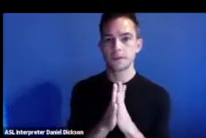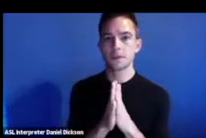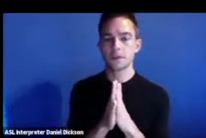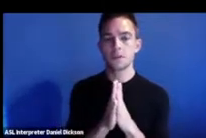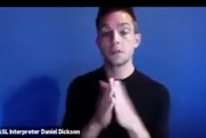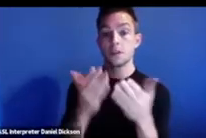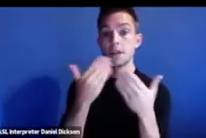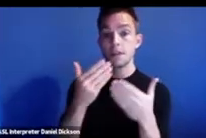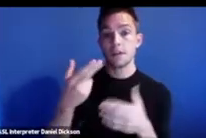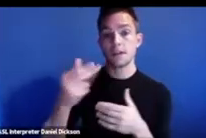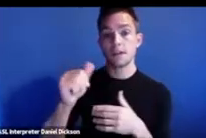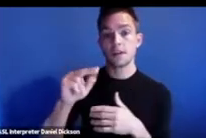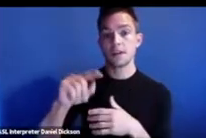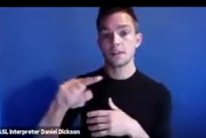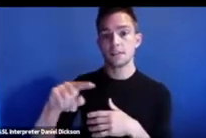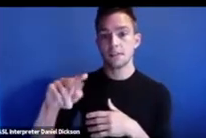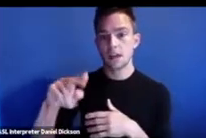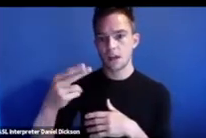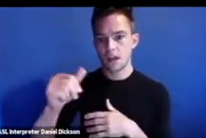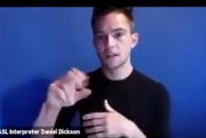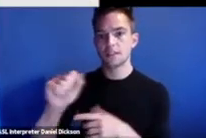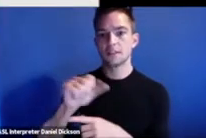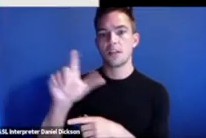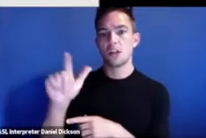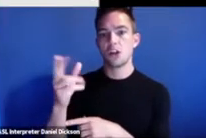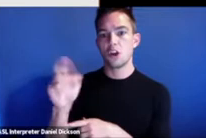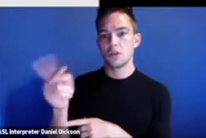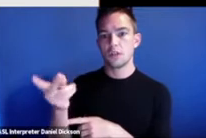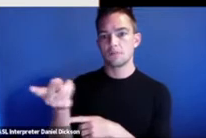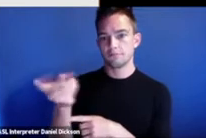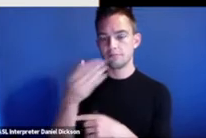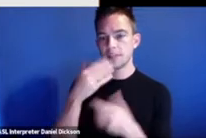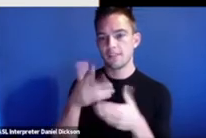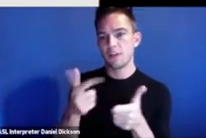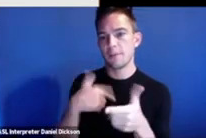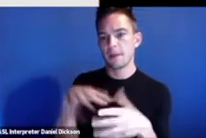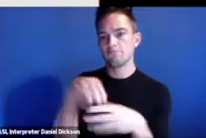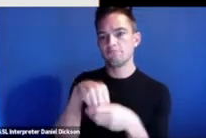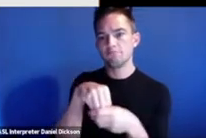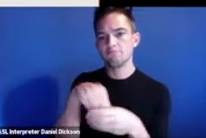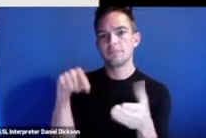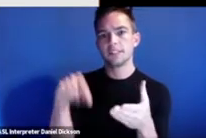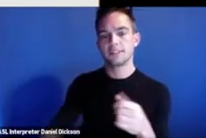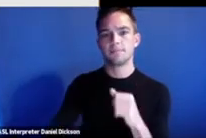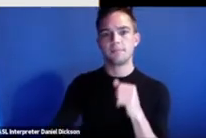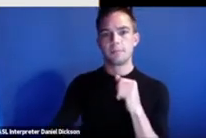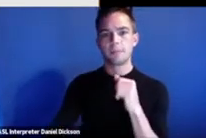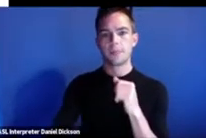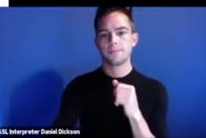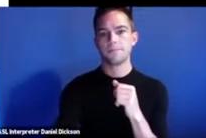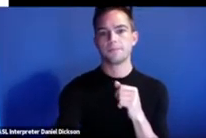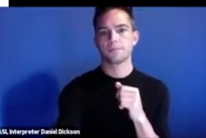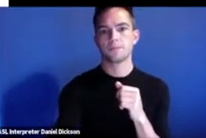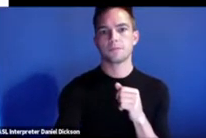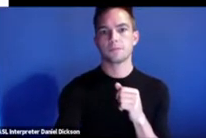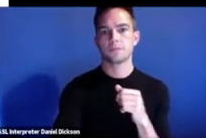Thank you, Hans, and thank you, Lauren, for letting us be part of this. See if I can get this to come